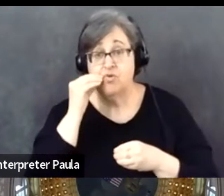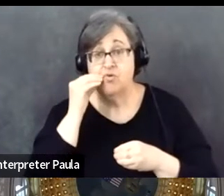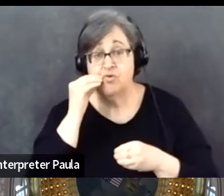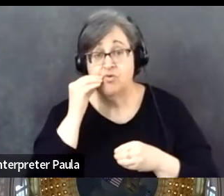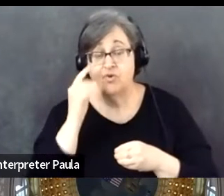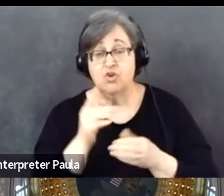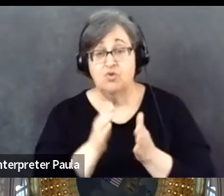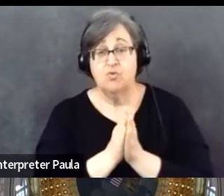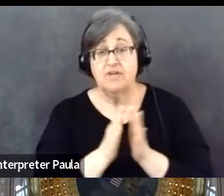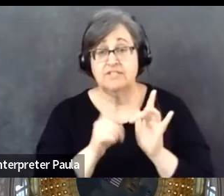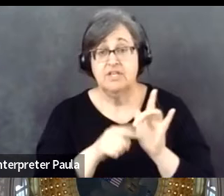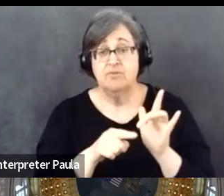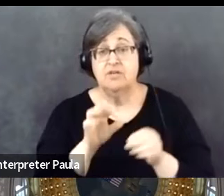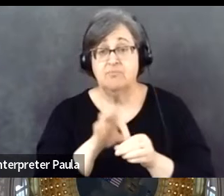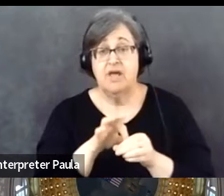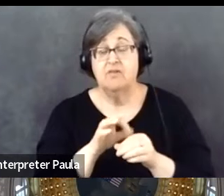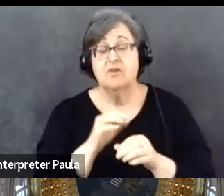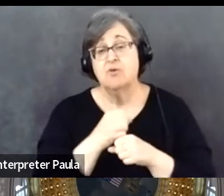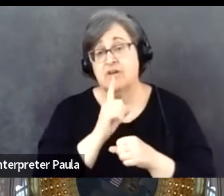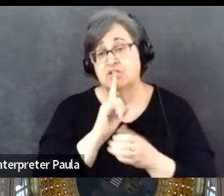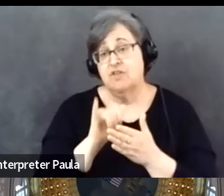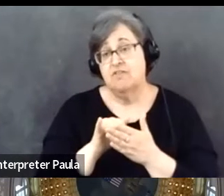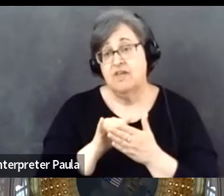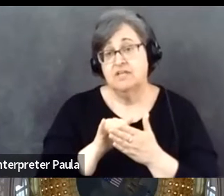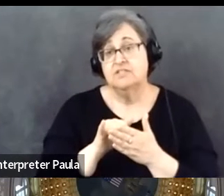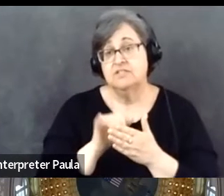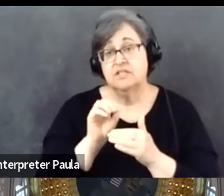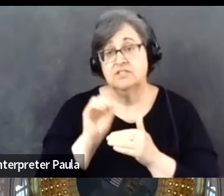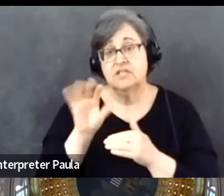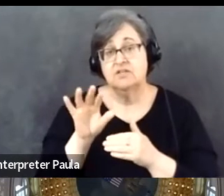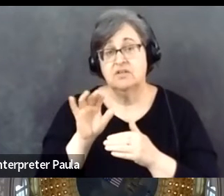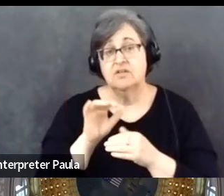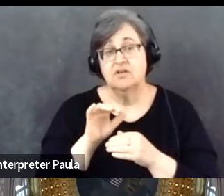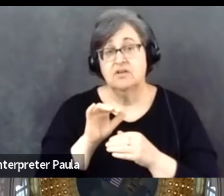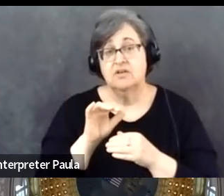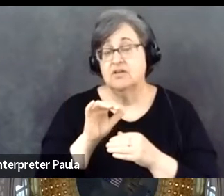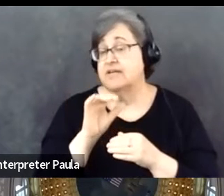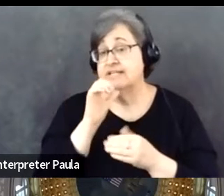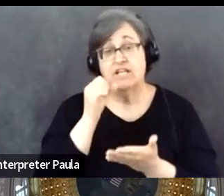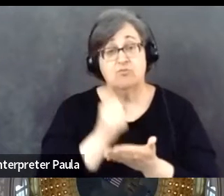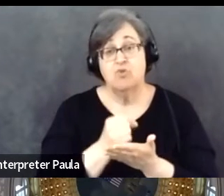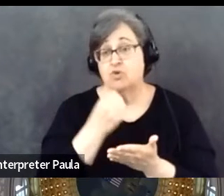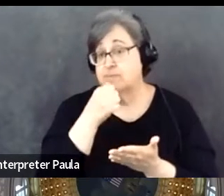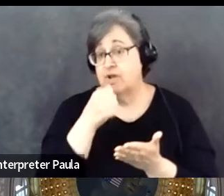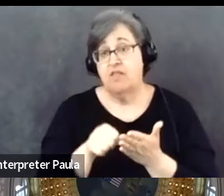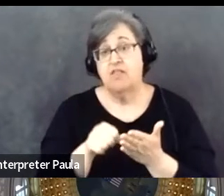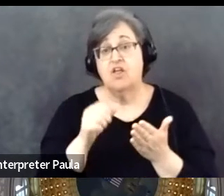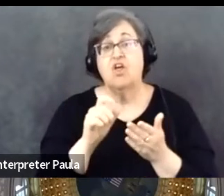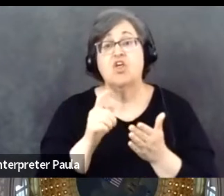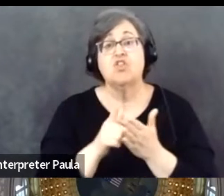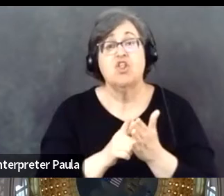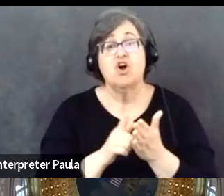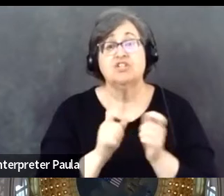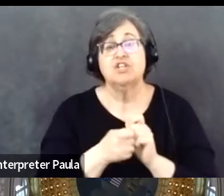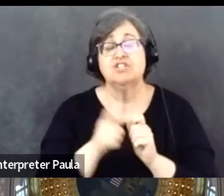you've requested your absentee ballot, make sure that's in. It's got to be, it's not postmark anymore. The law has changed. They have to receive